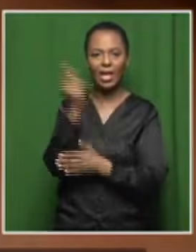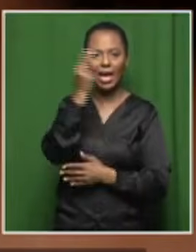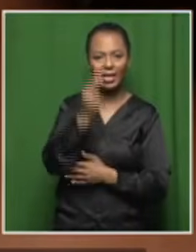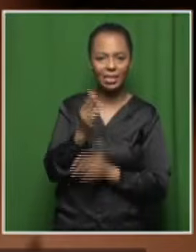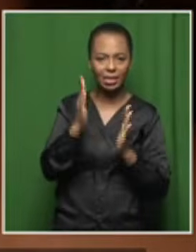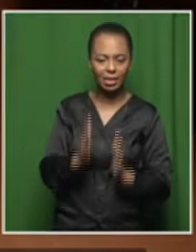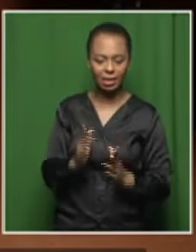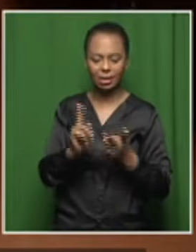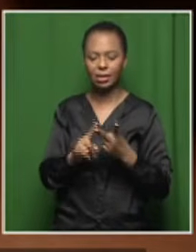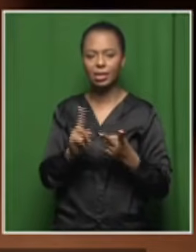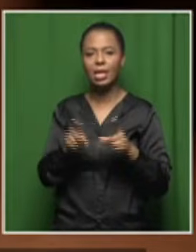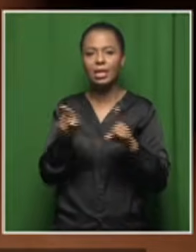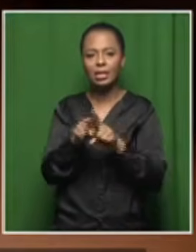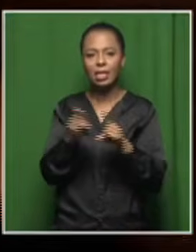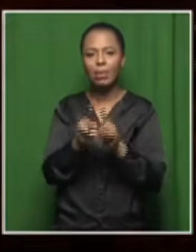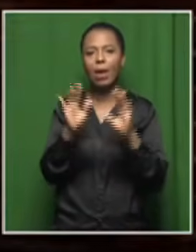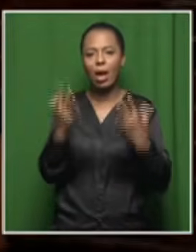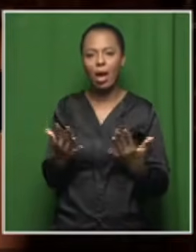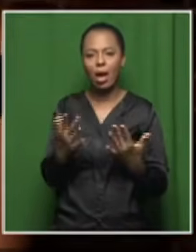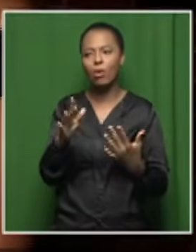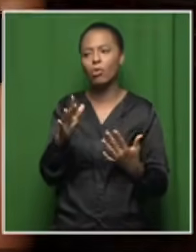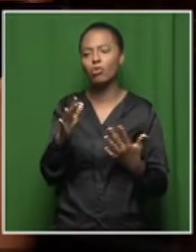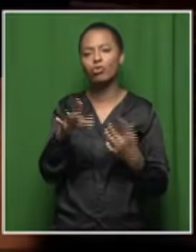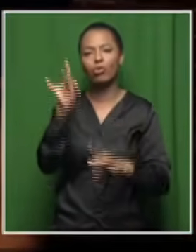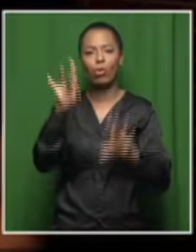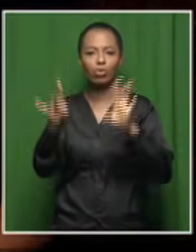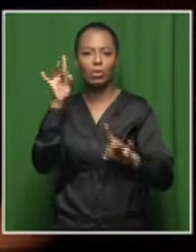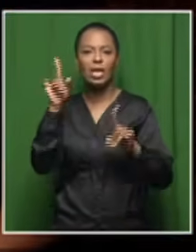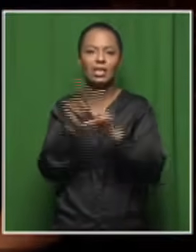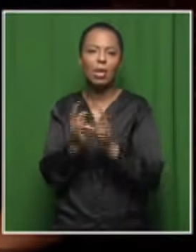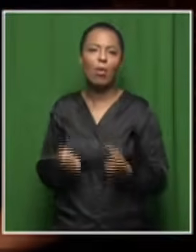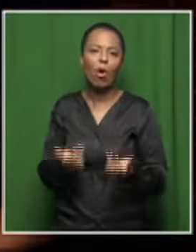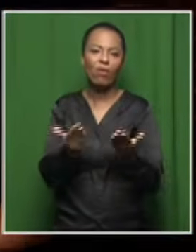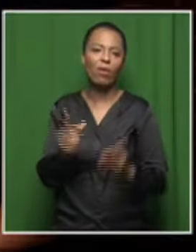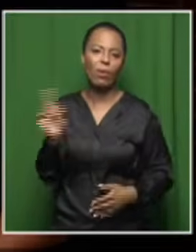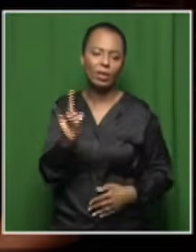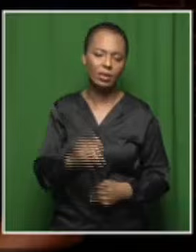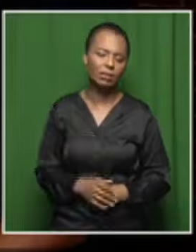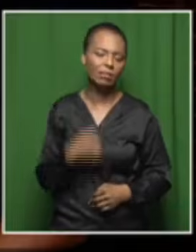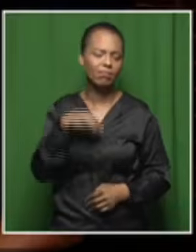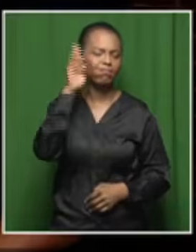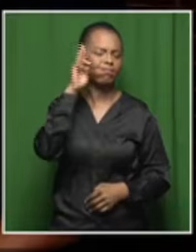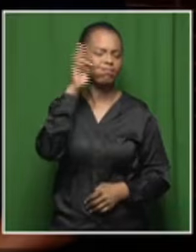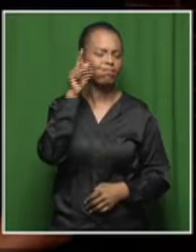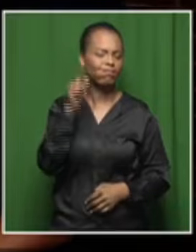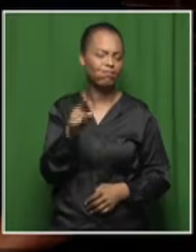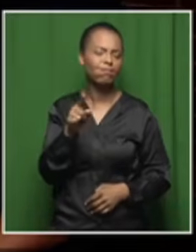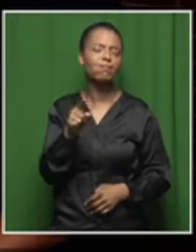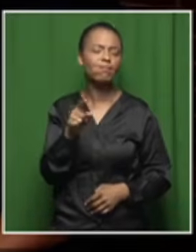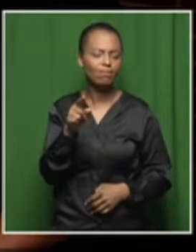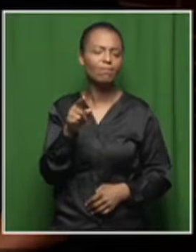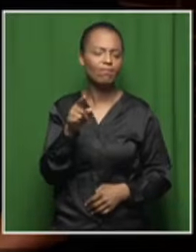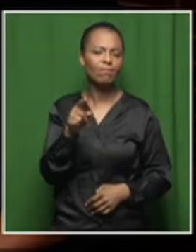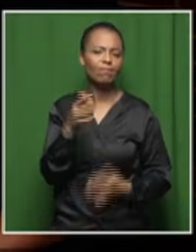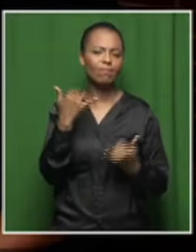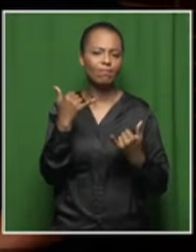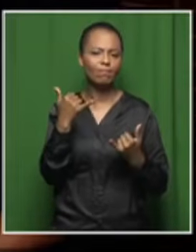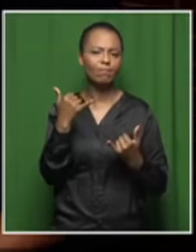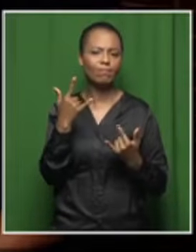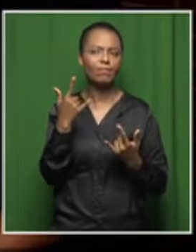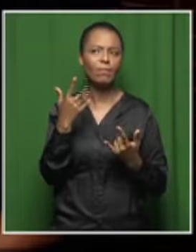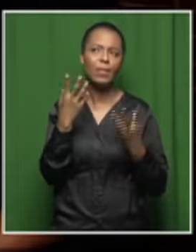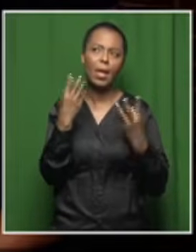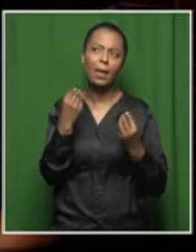that have also been featured here, why they were chosen, and what's an offer. I do remember there's an exhibition that resembles the favelas